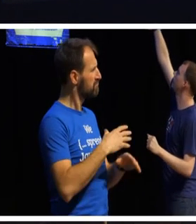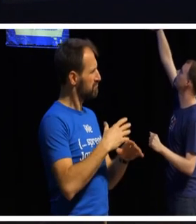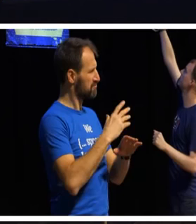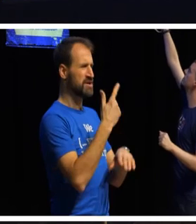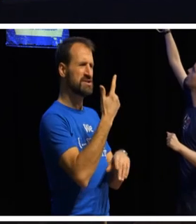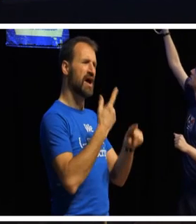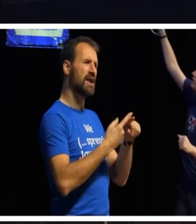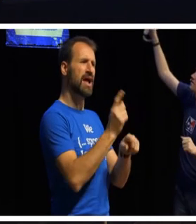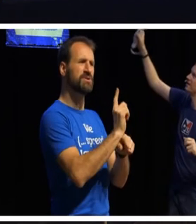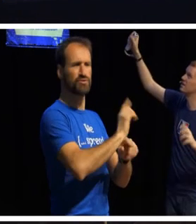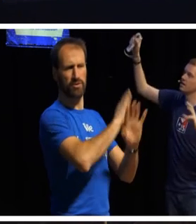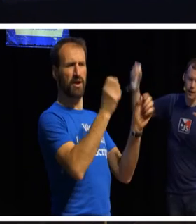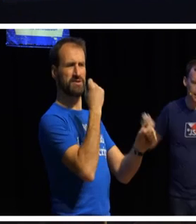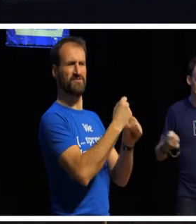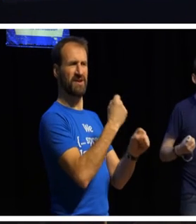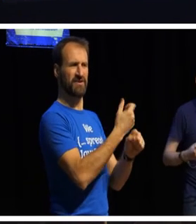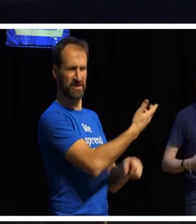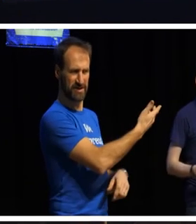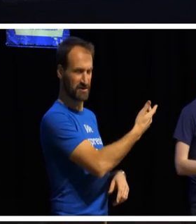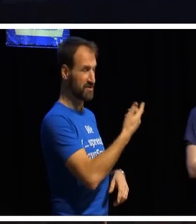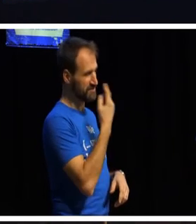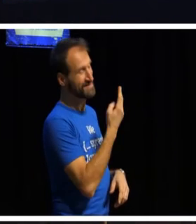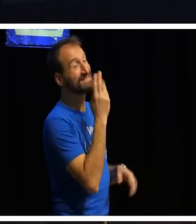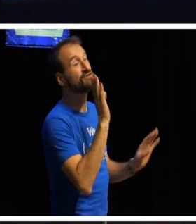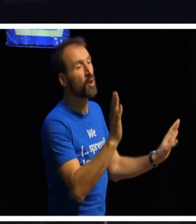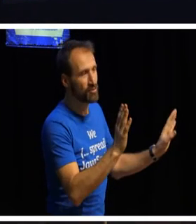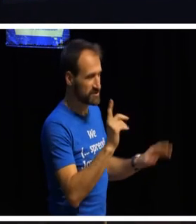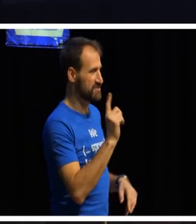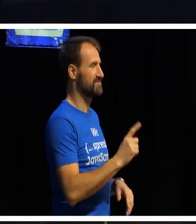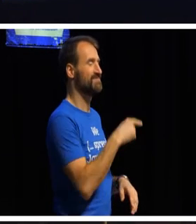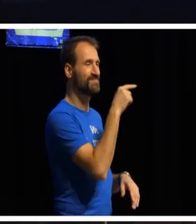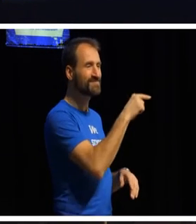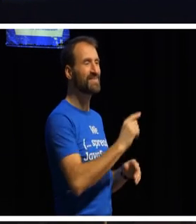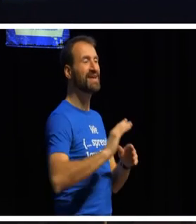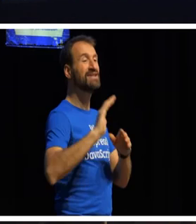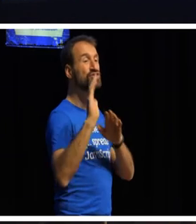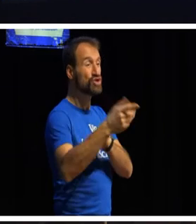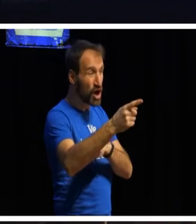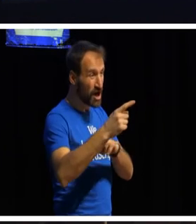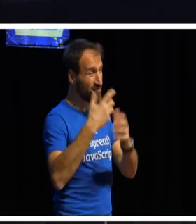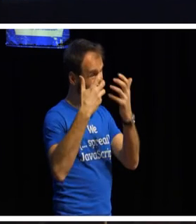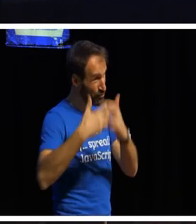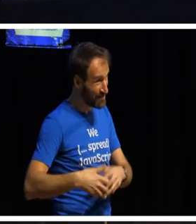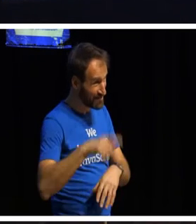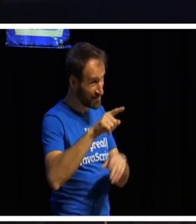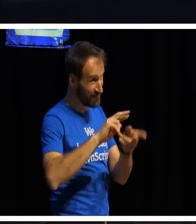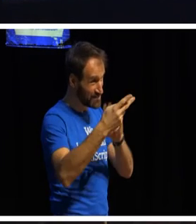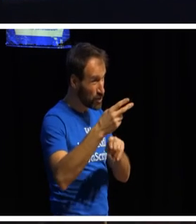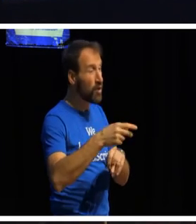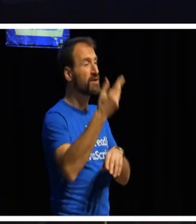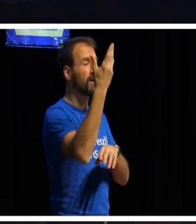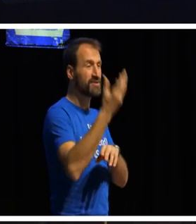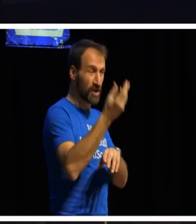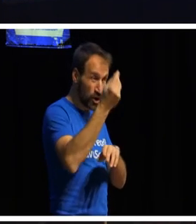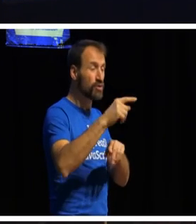server render takes almost 5 seconds. This is because as the server rendered version is downloading, it discovers things. It discovers things